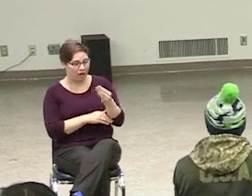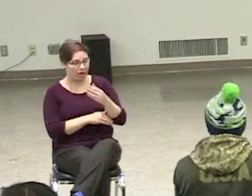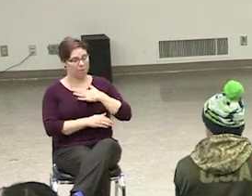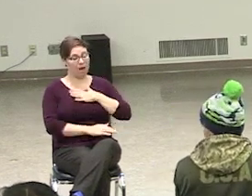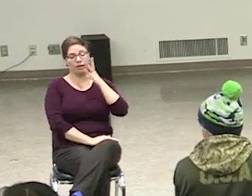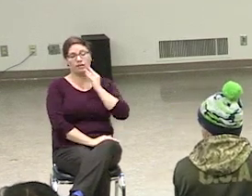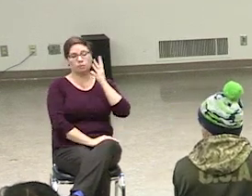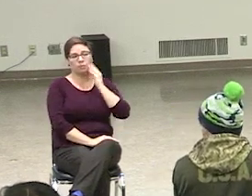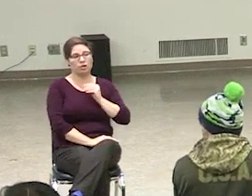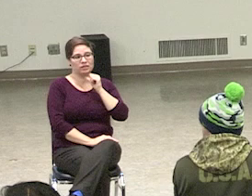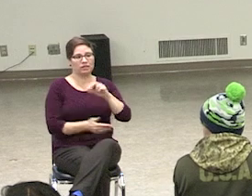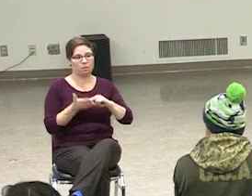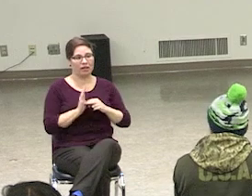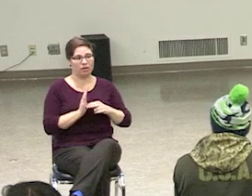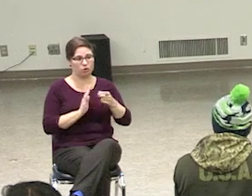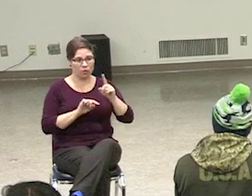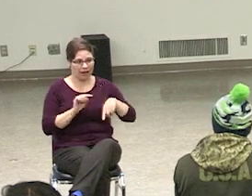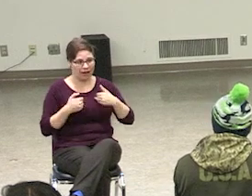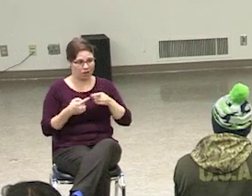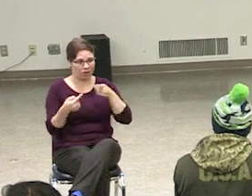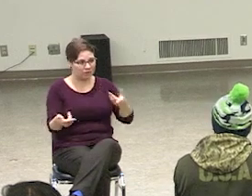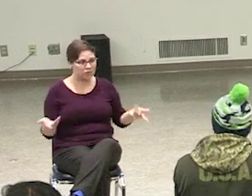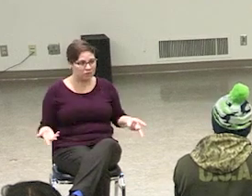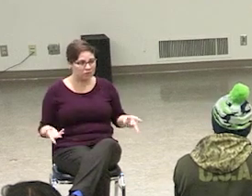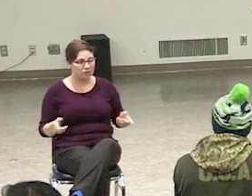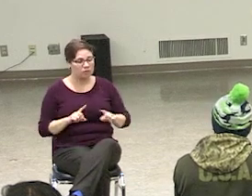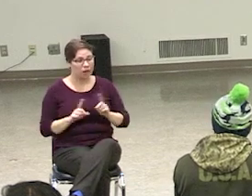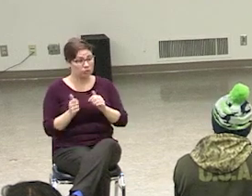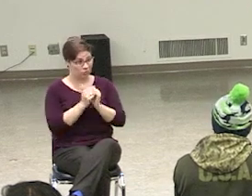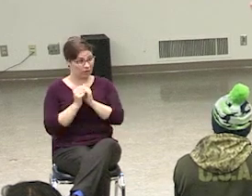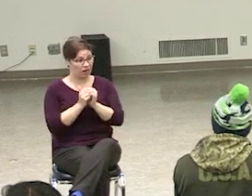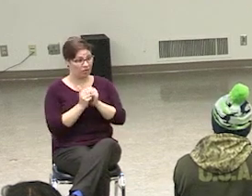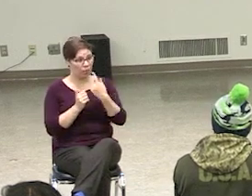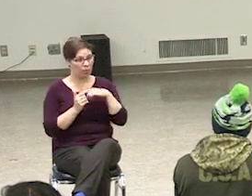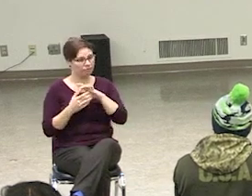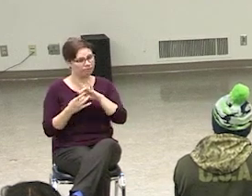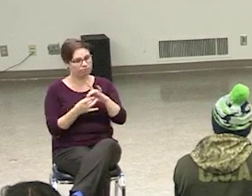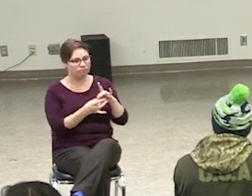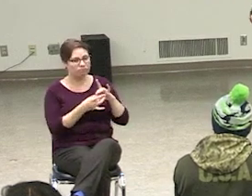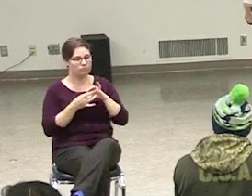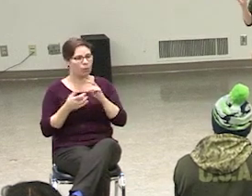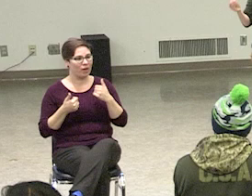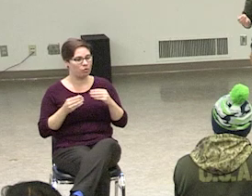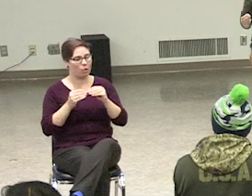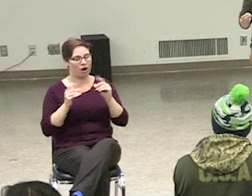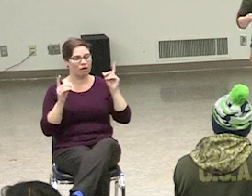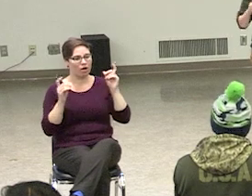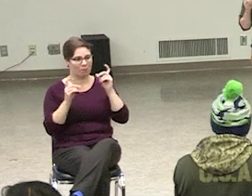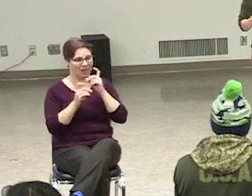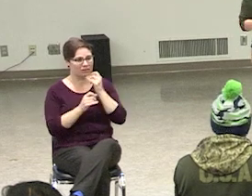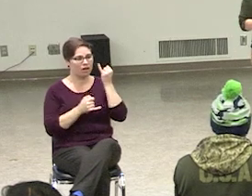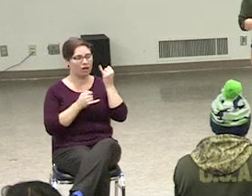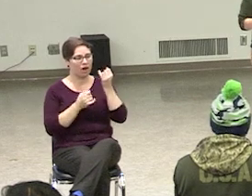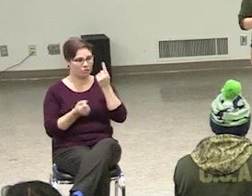experience doesn't cancel out someone else's experience, but that together as we hear those experiences, we have a more complex and nuanced understanding of the world,